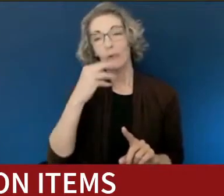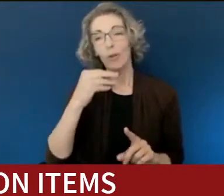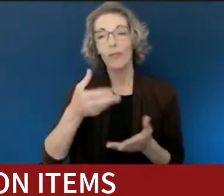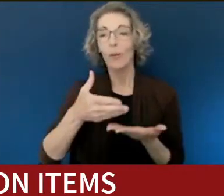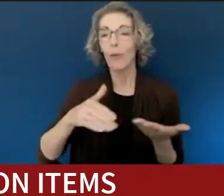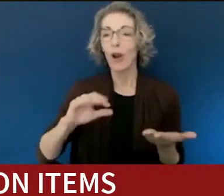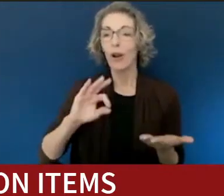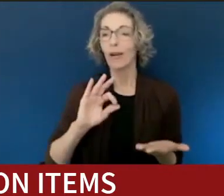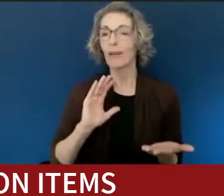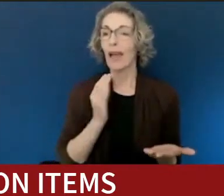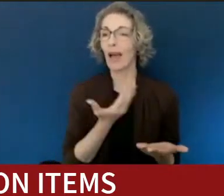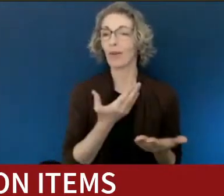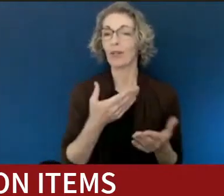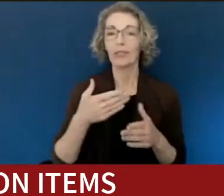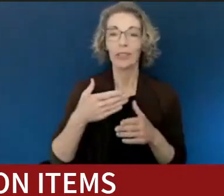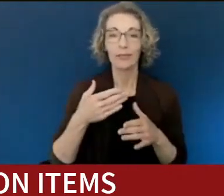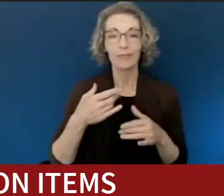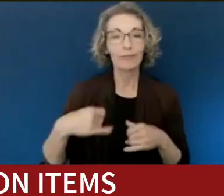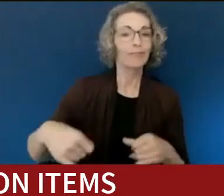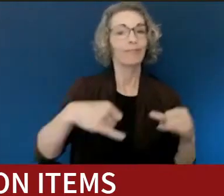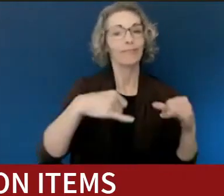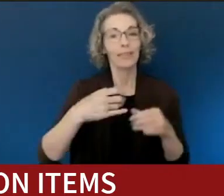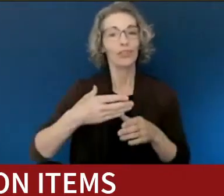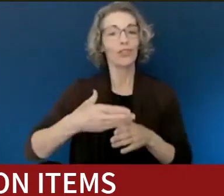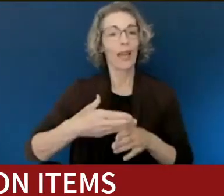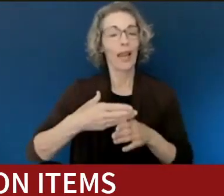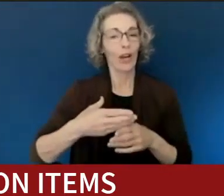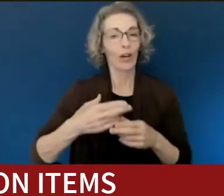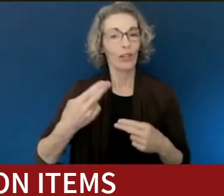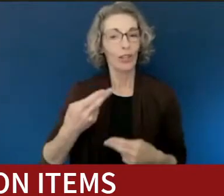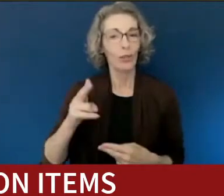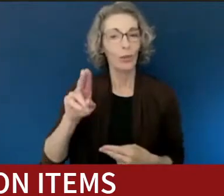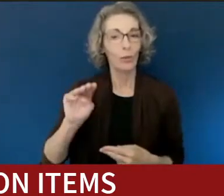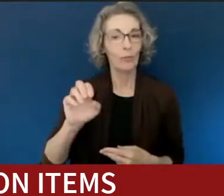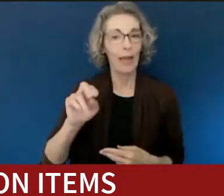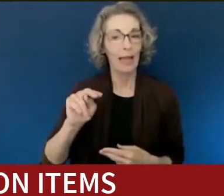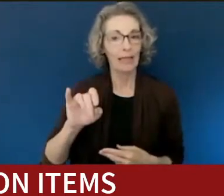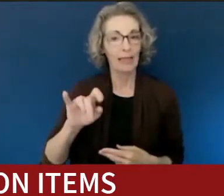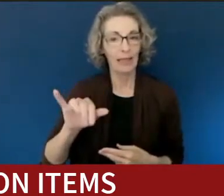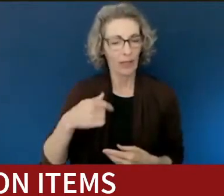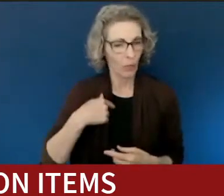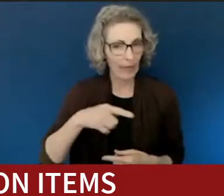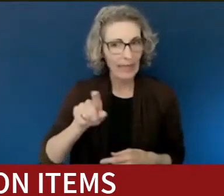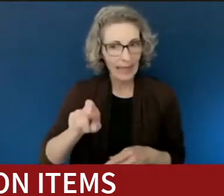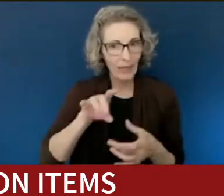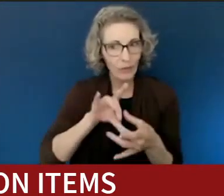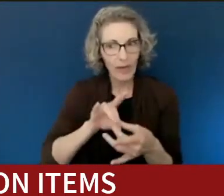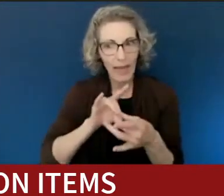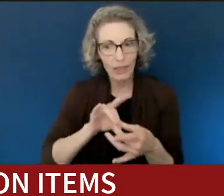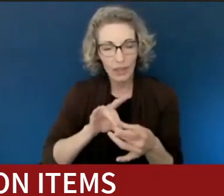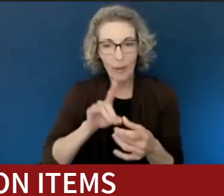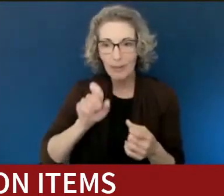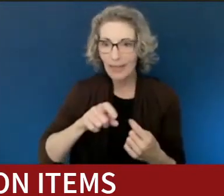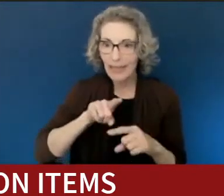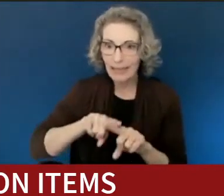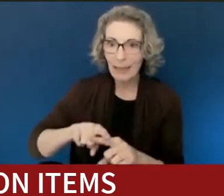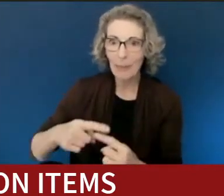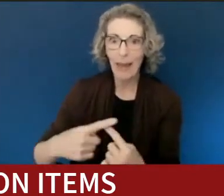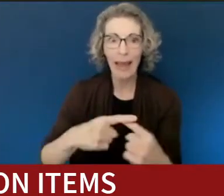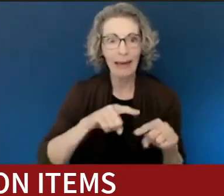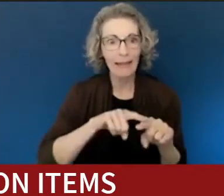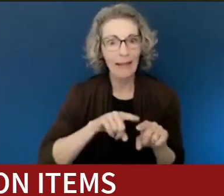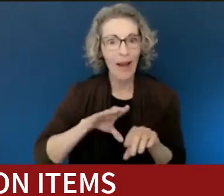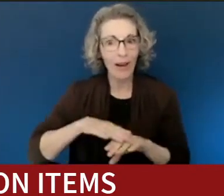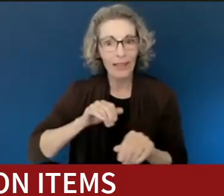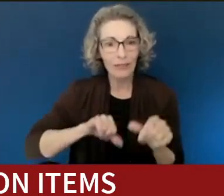shared humanity, that we need relationship, we need interdependence, and that's something we